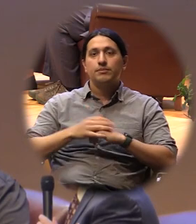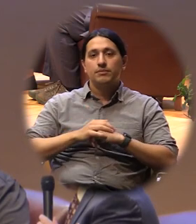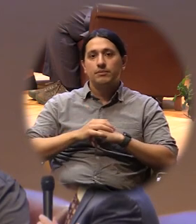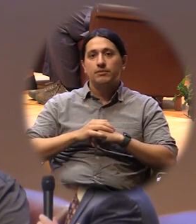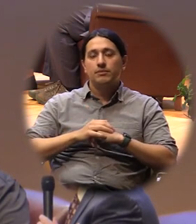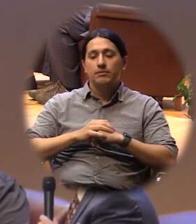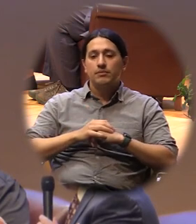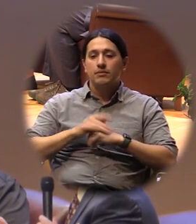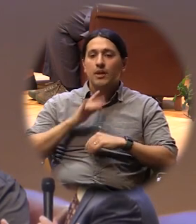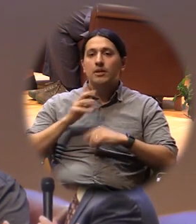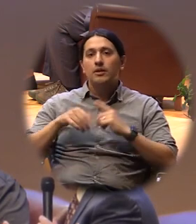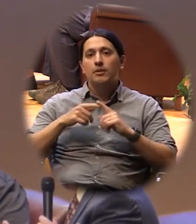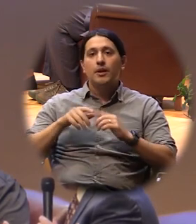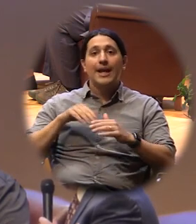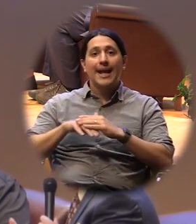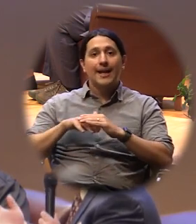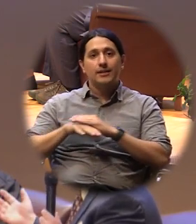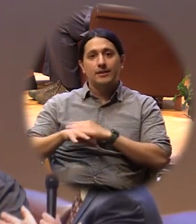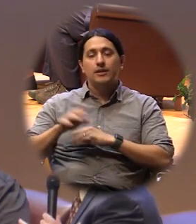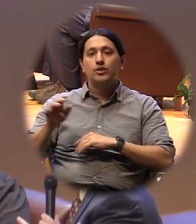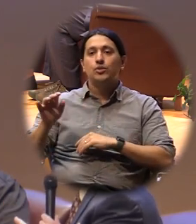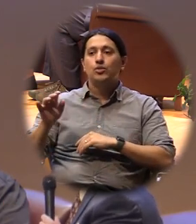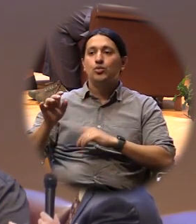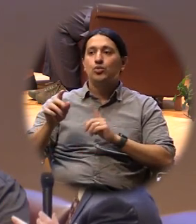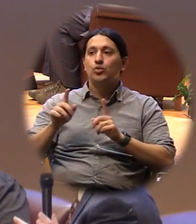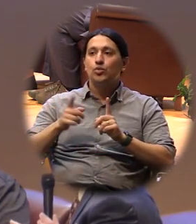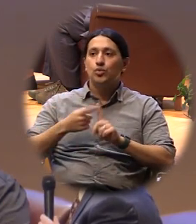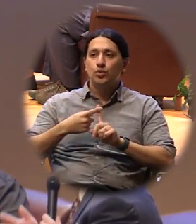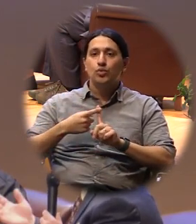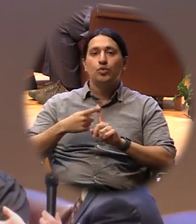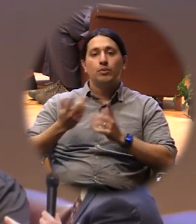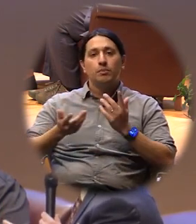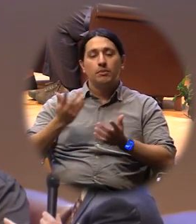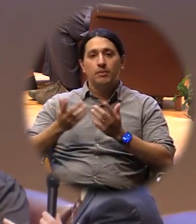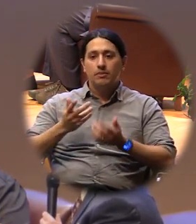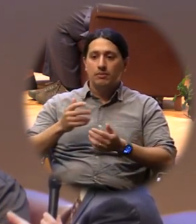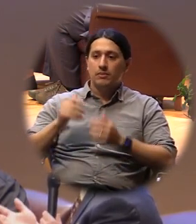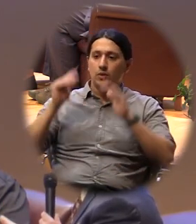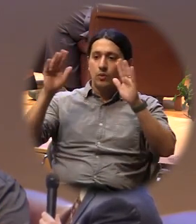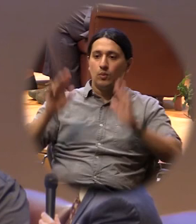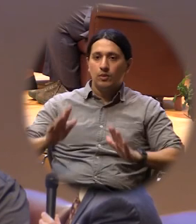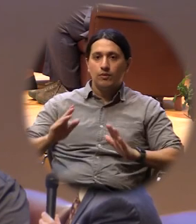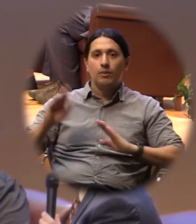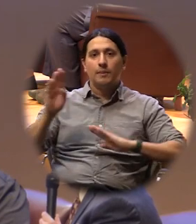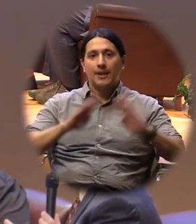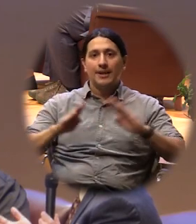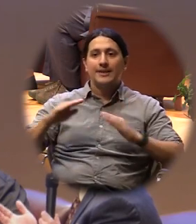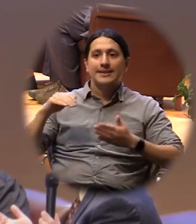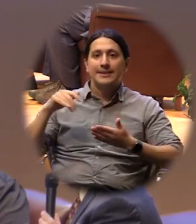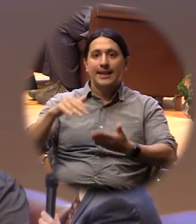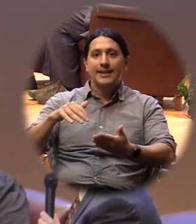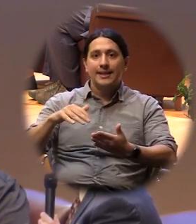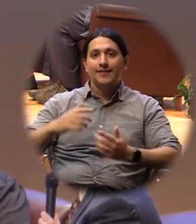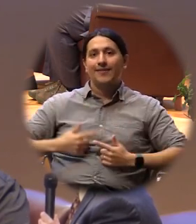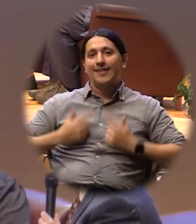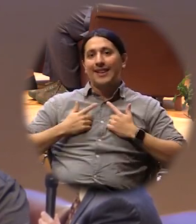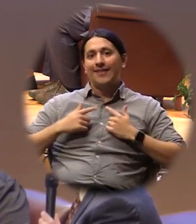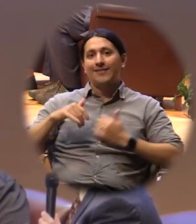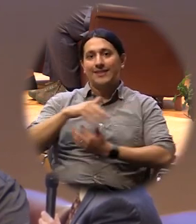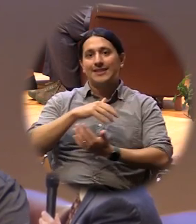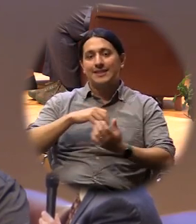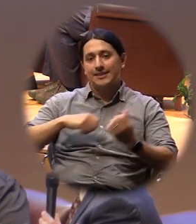access to maybe a rich biological, you know, study of biology or life sciences. Are there things